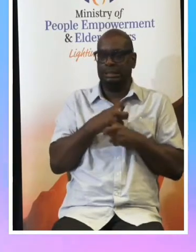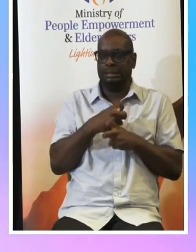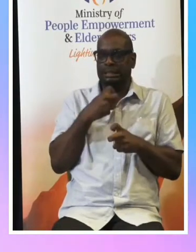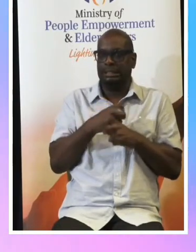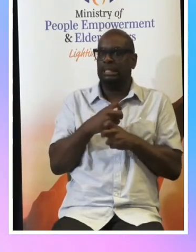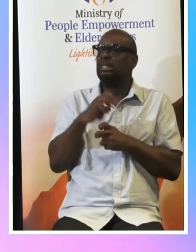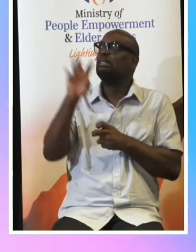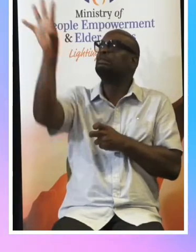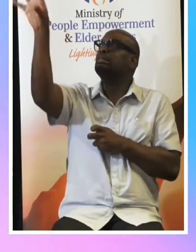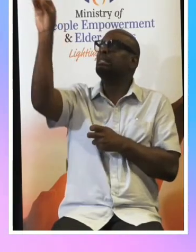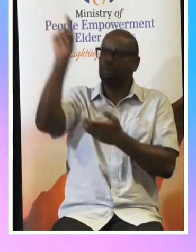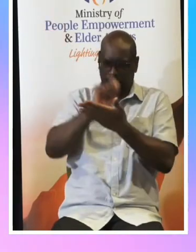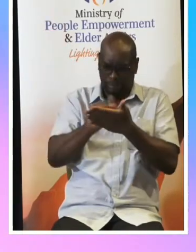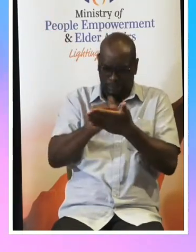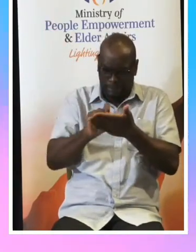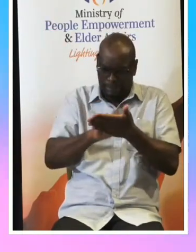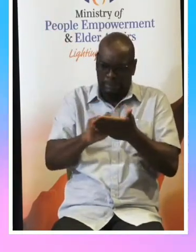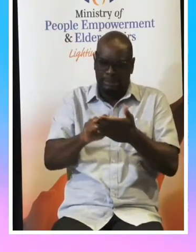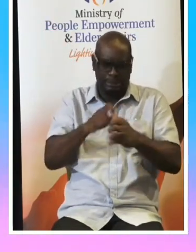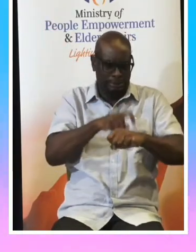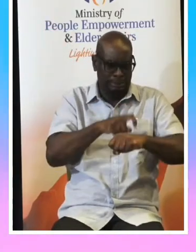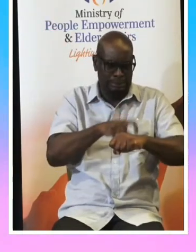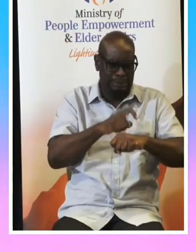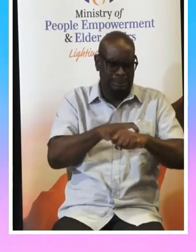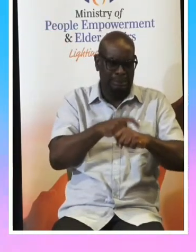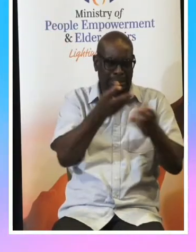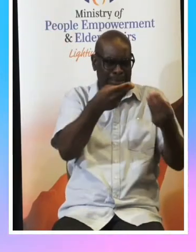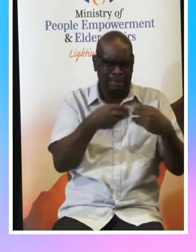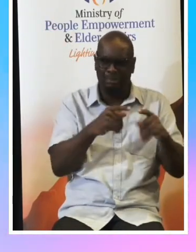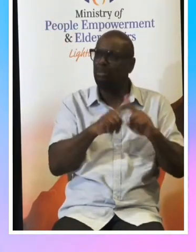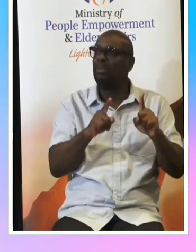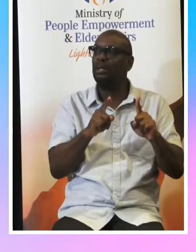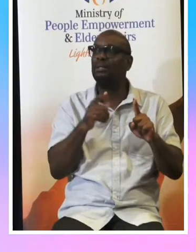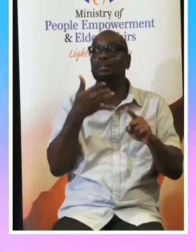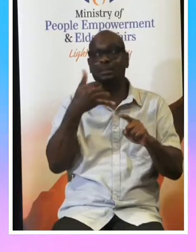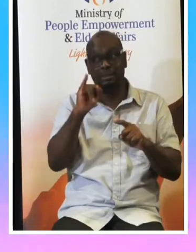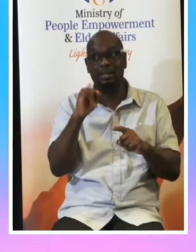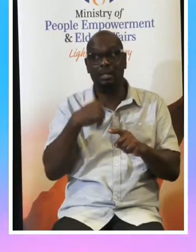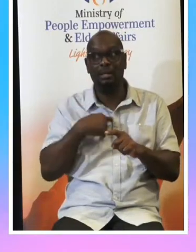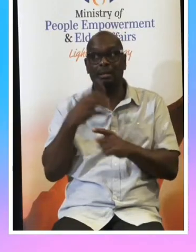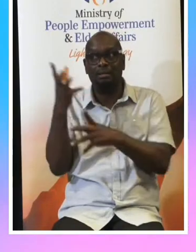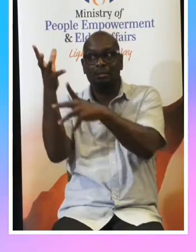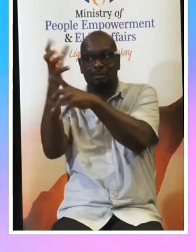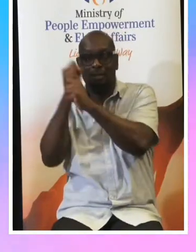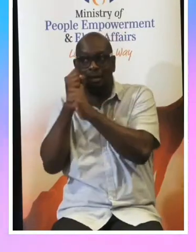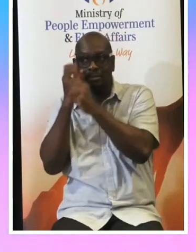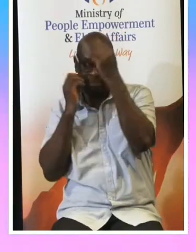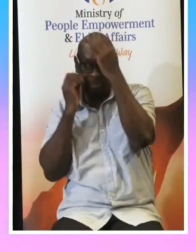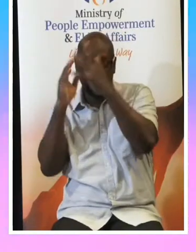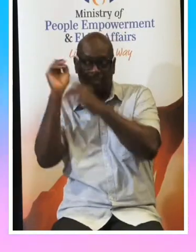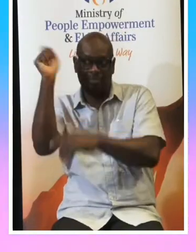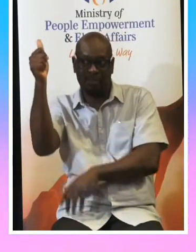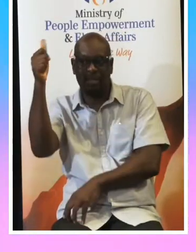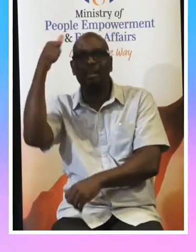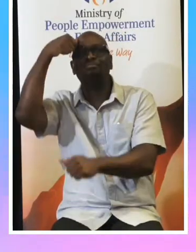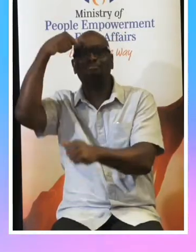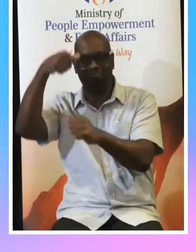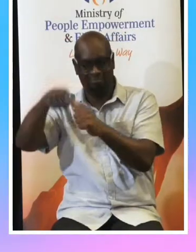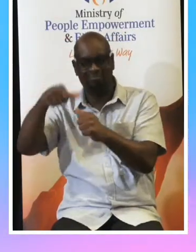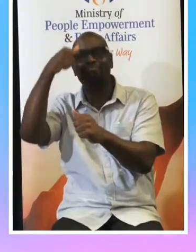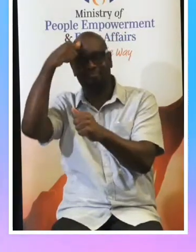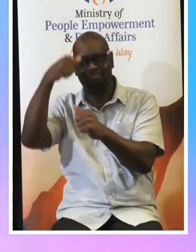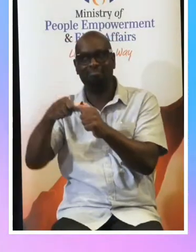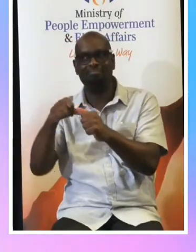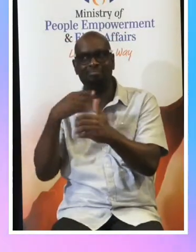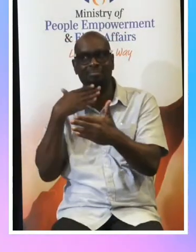complete assignments in the allotted time, but grasped information quickly and remembered it well. But a premium